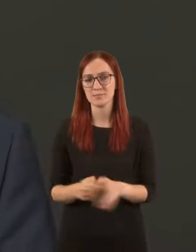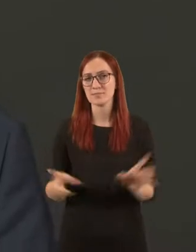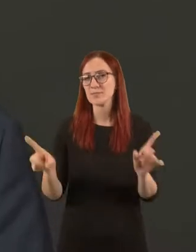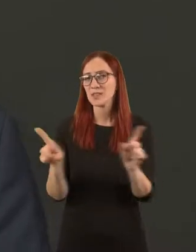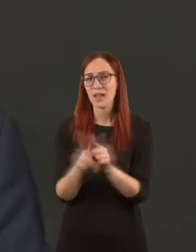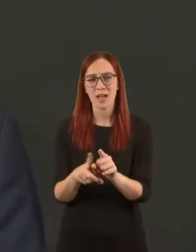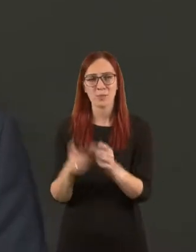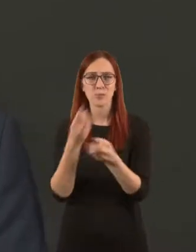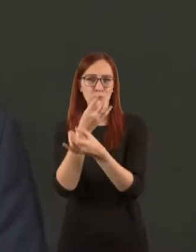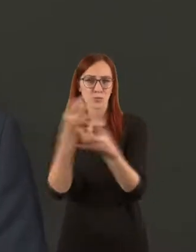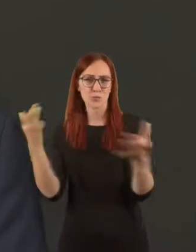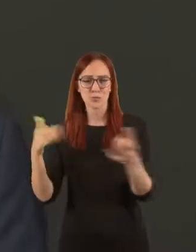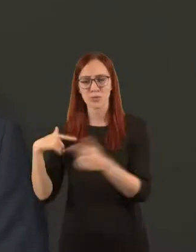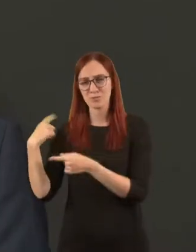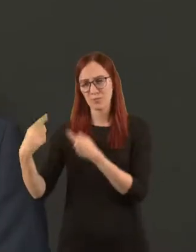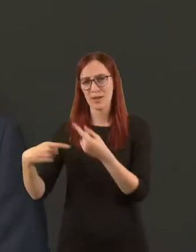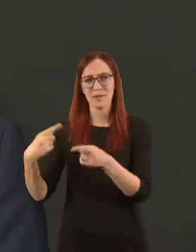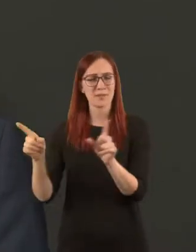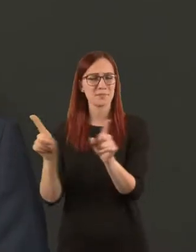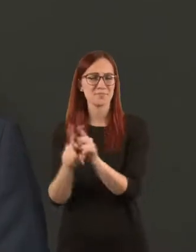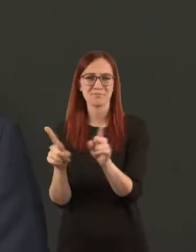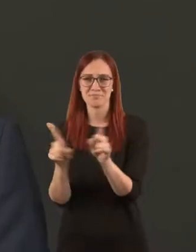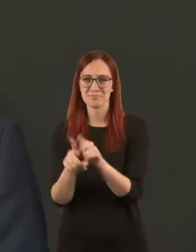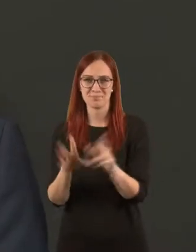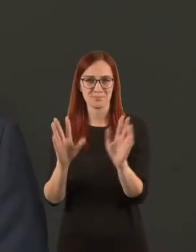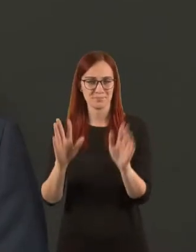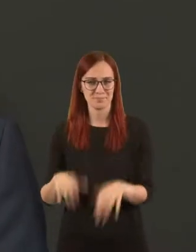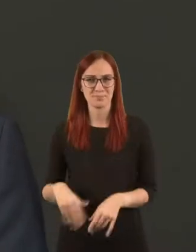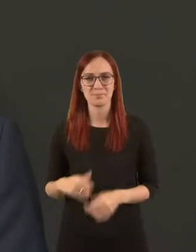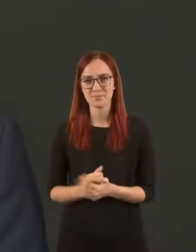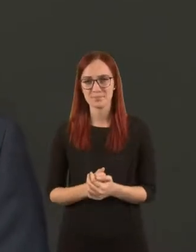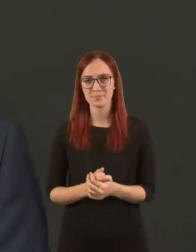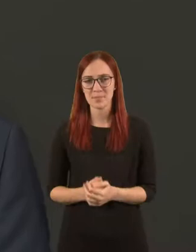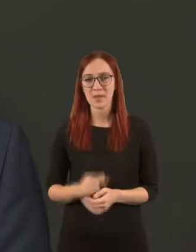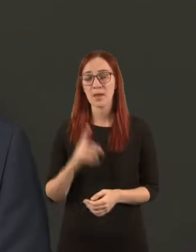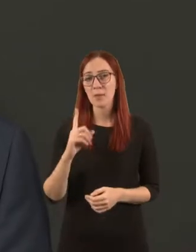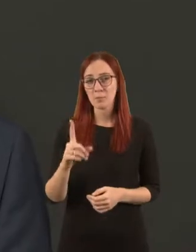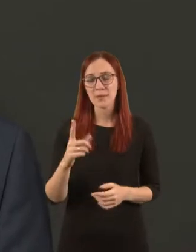Yes, it is difficult to speak about greening,